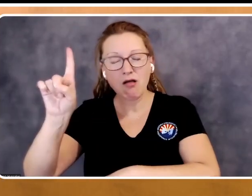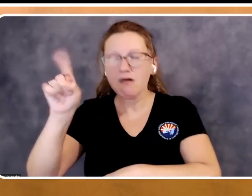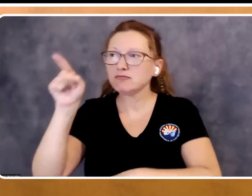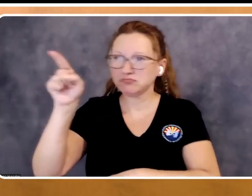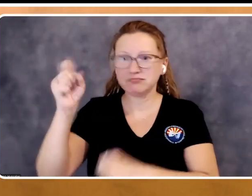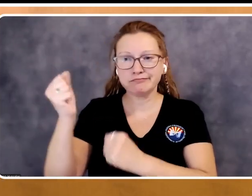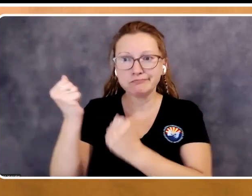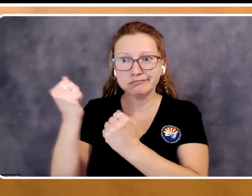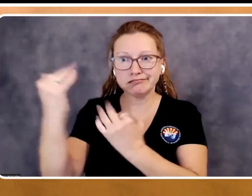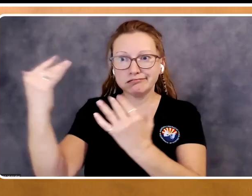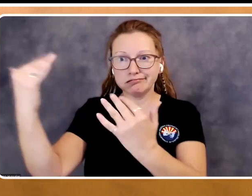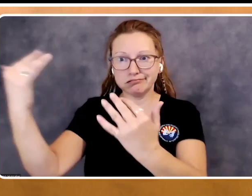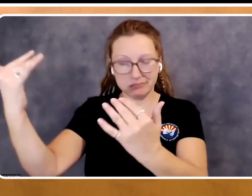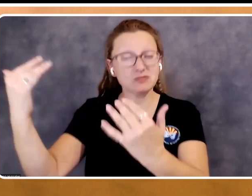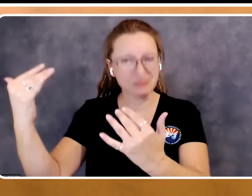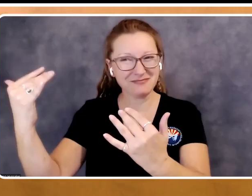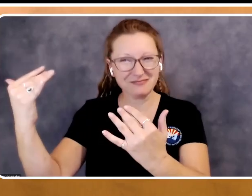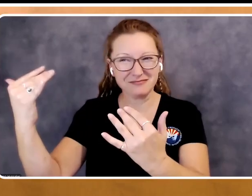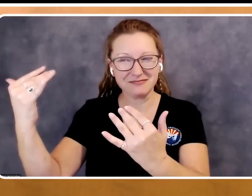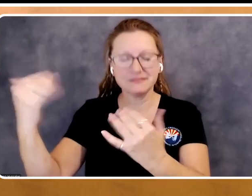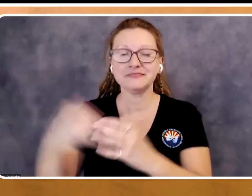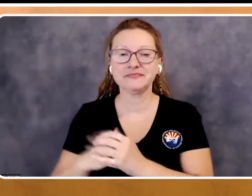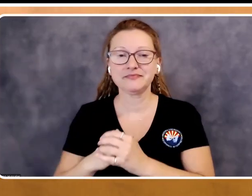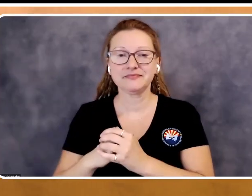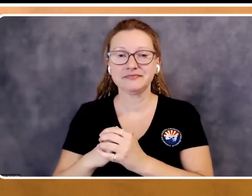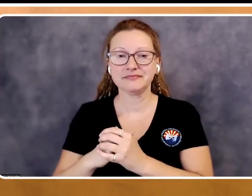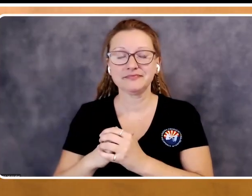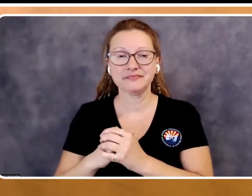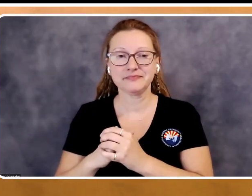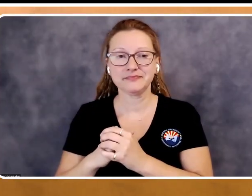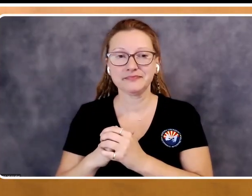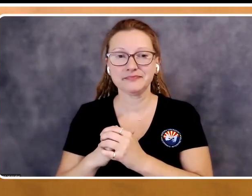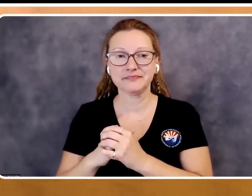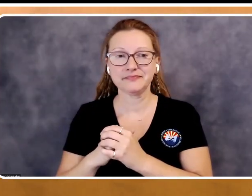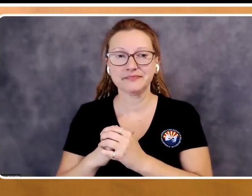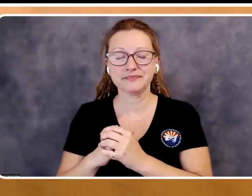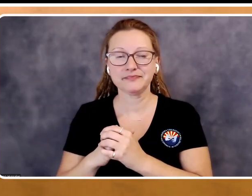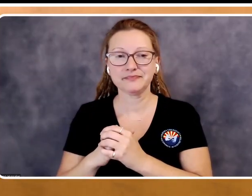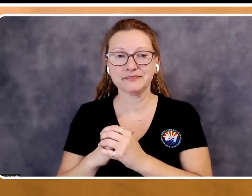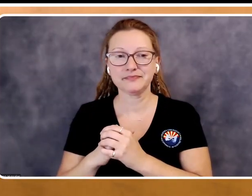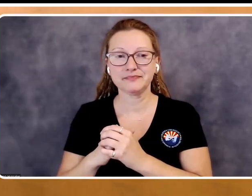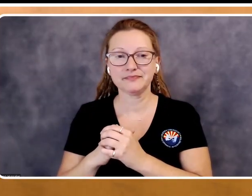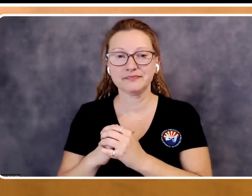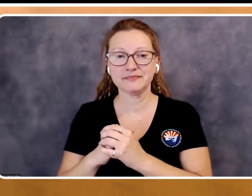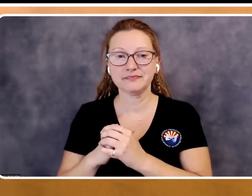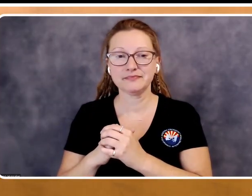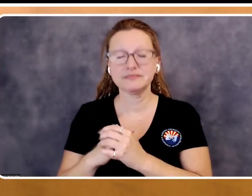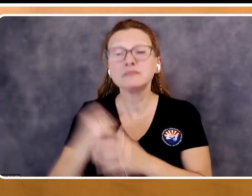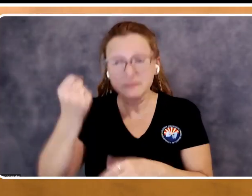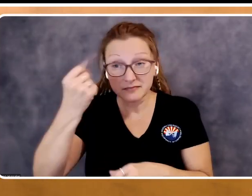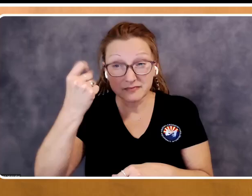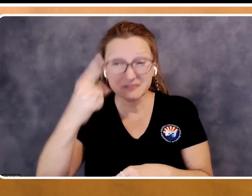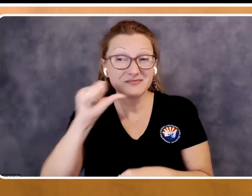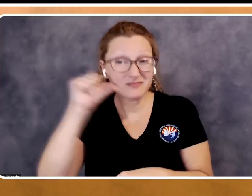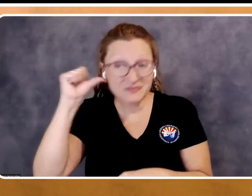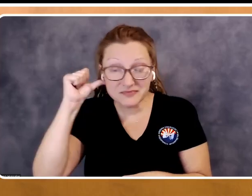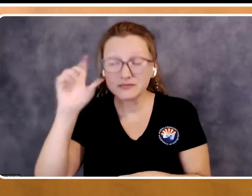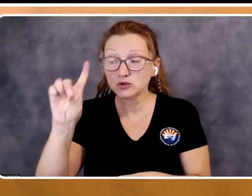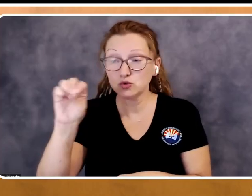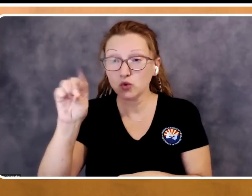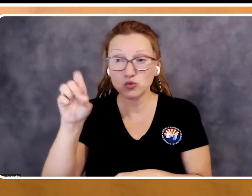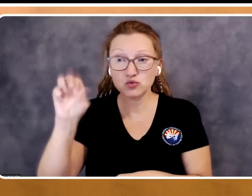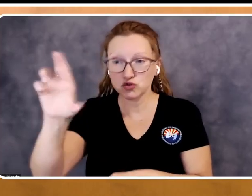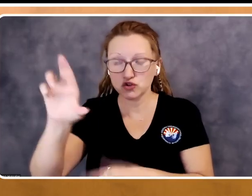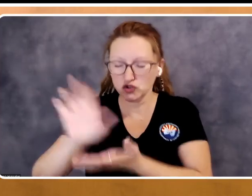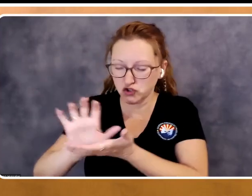it started picking up some steam and made a push towards Greenwood. And it did tie into the dozer lines that